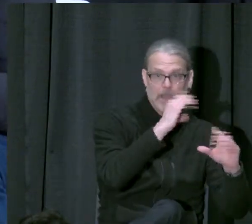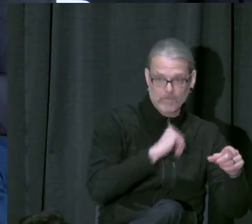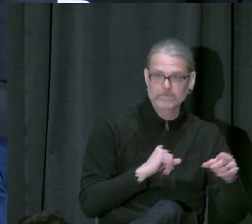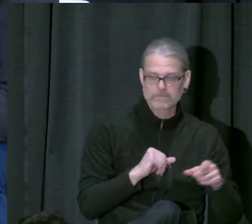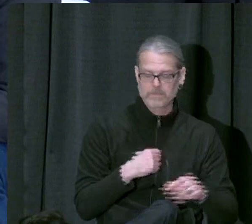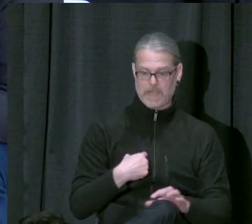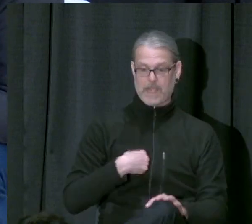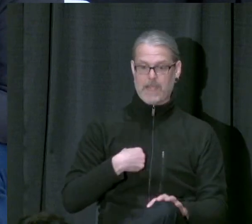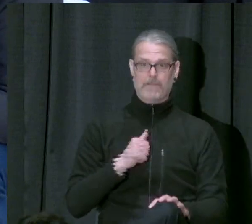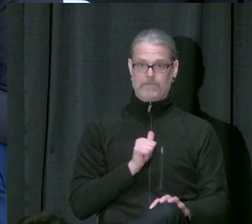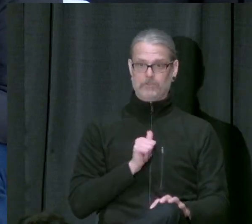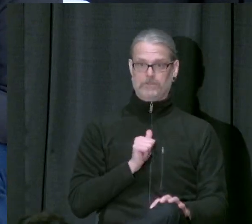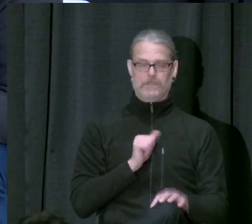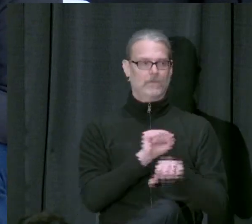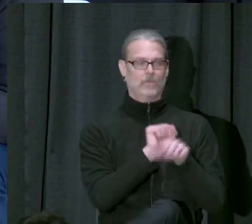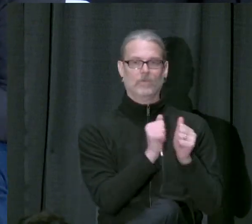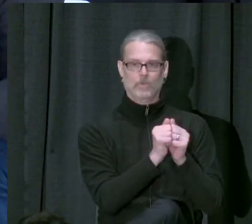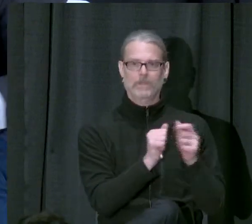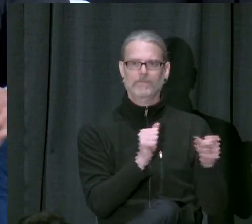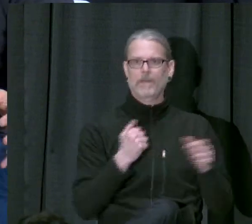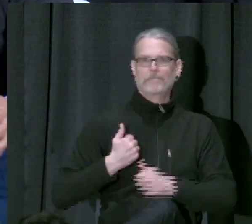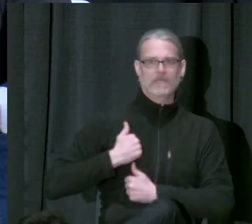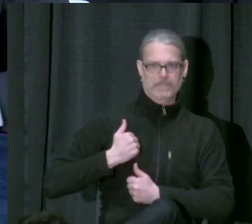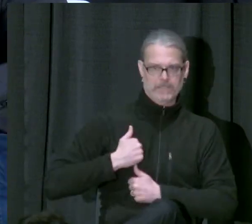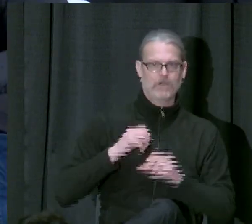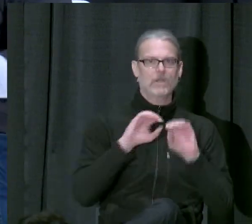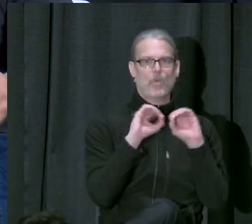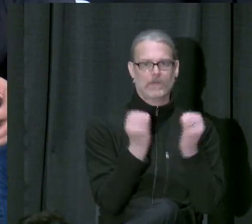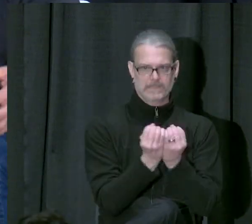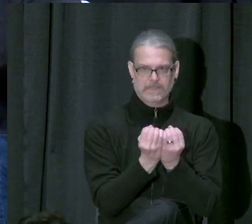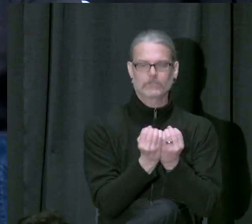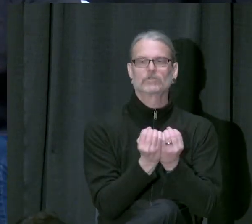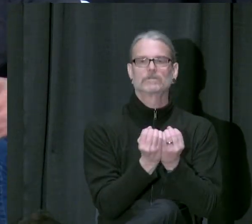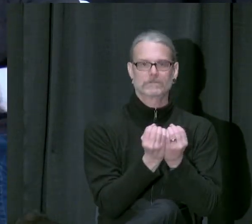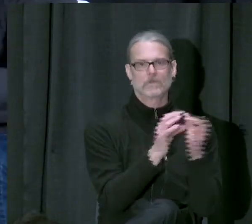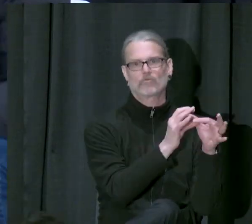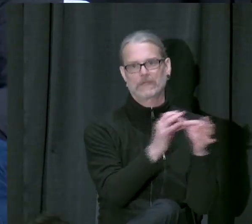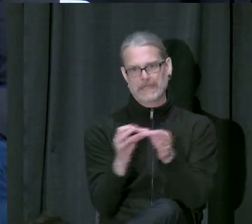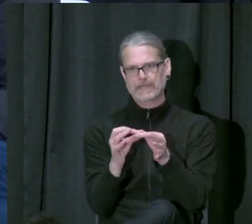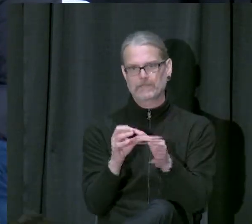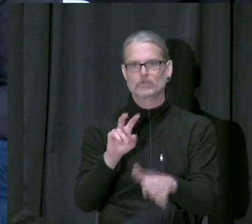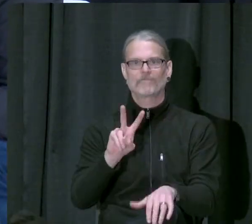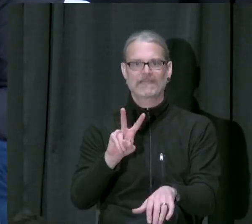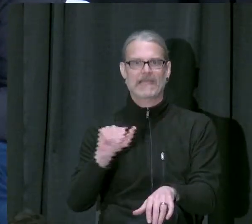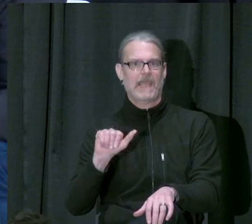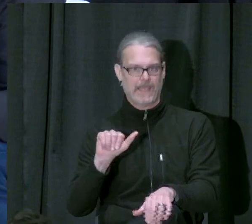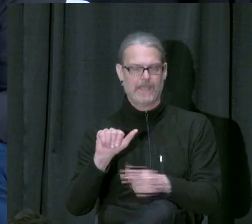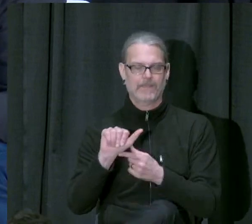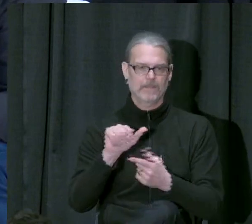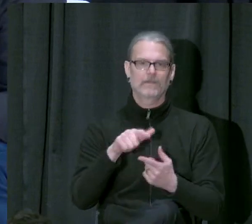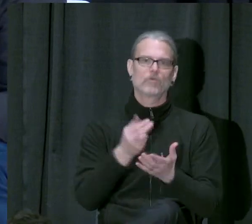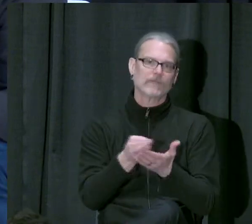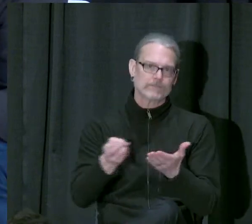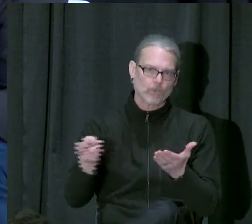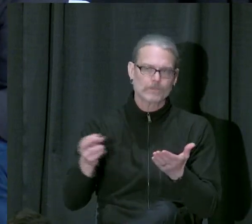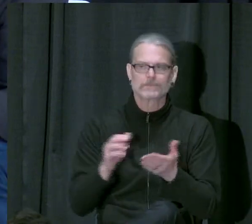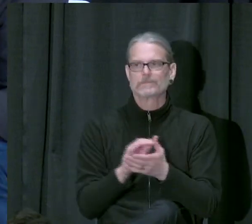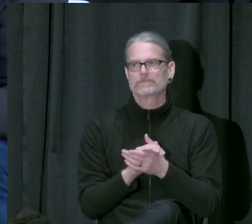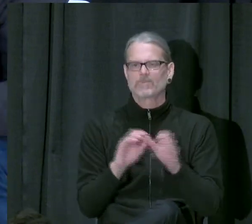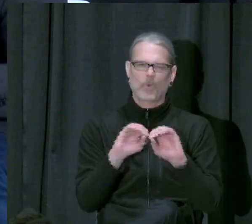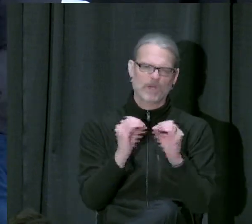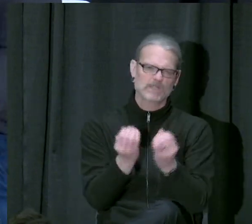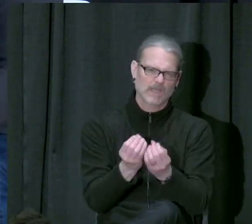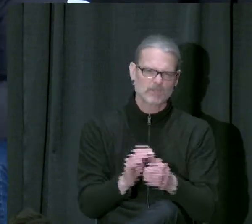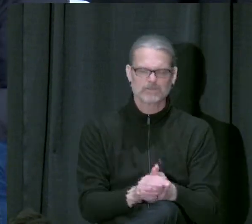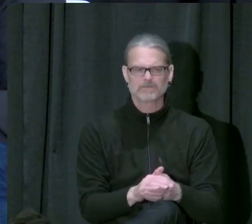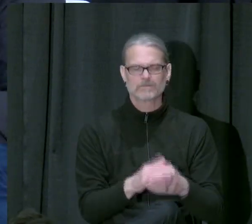personally work with military organizations tied to veteran resources and organizations. So I have a